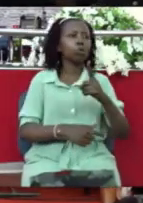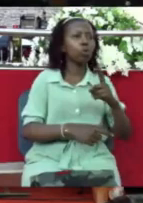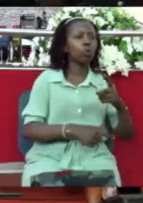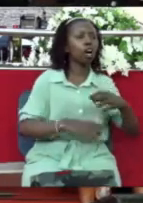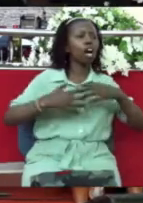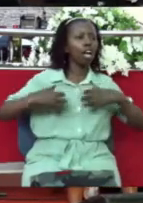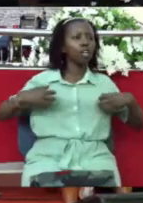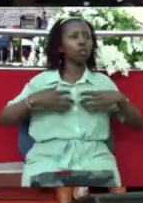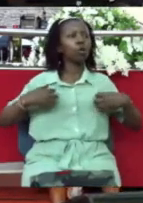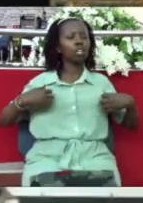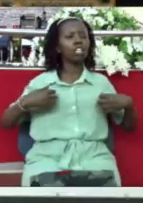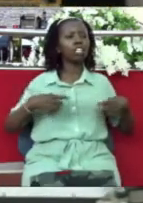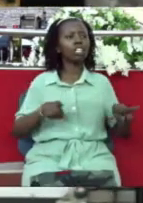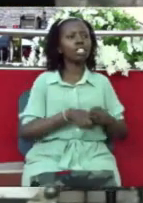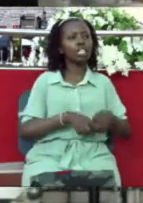mashisha.